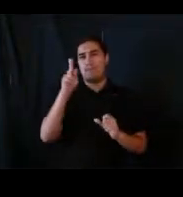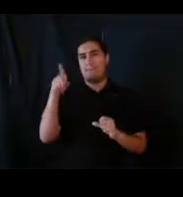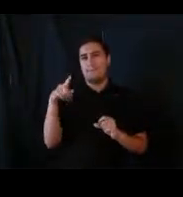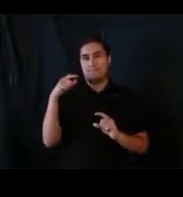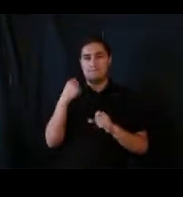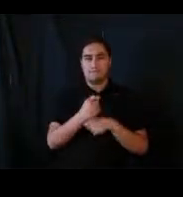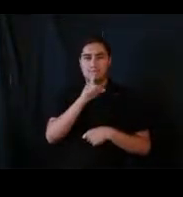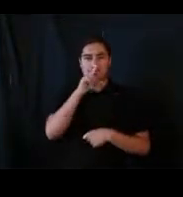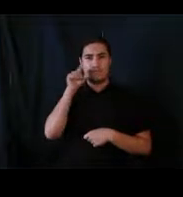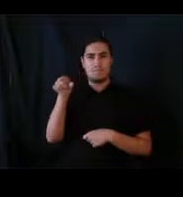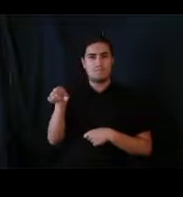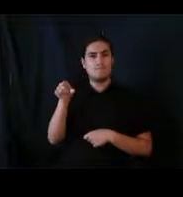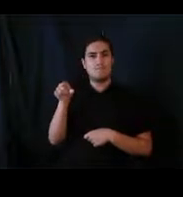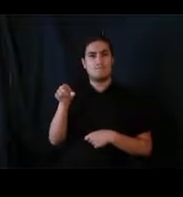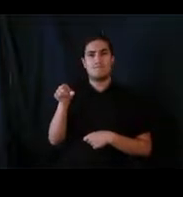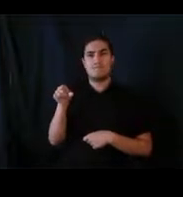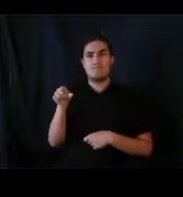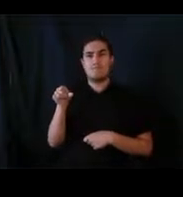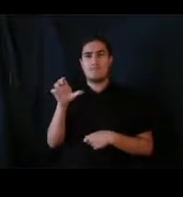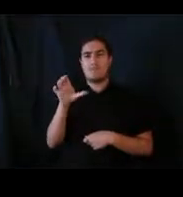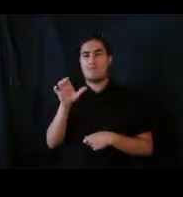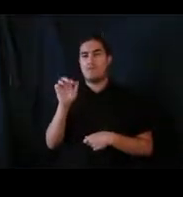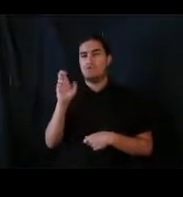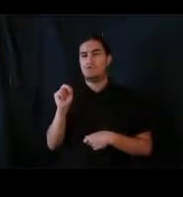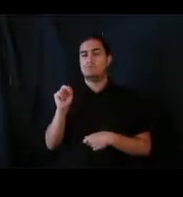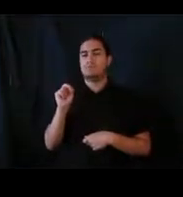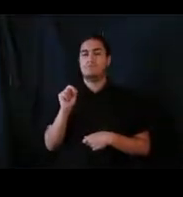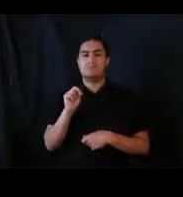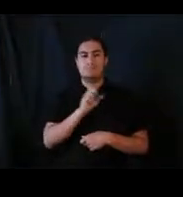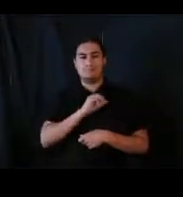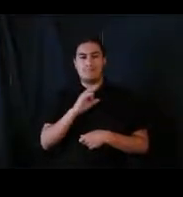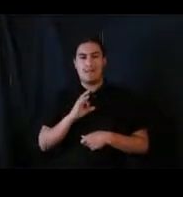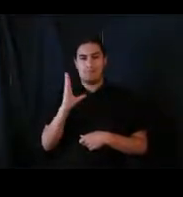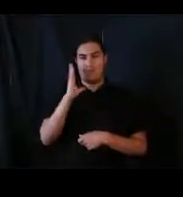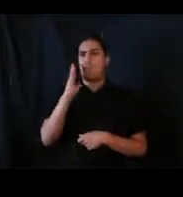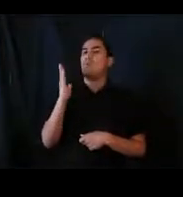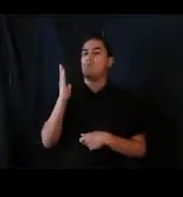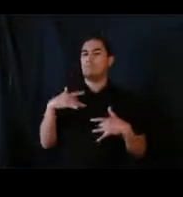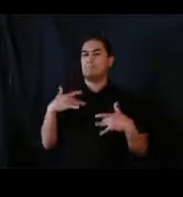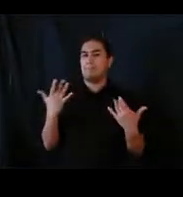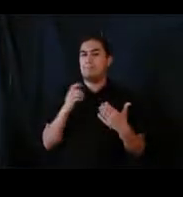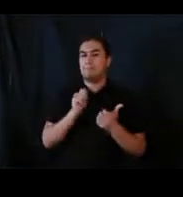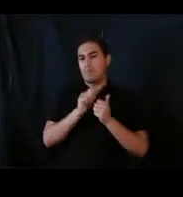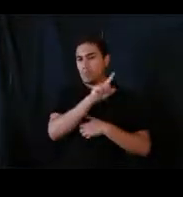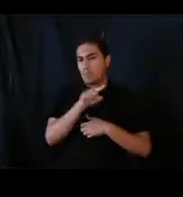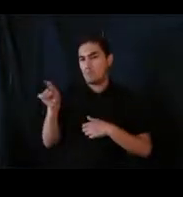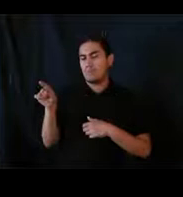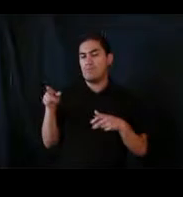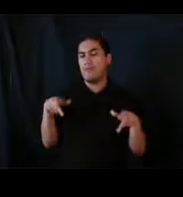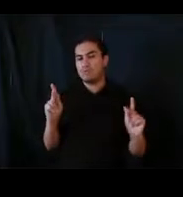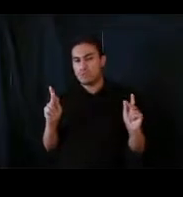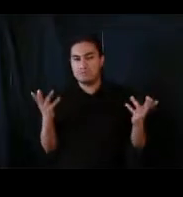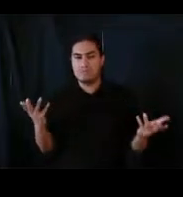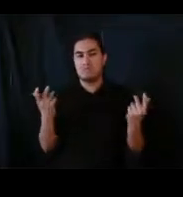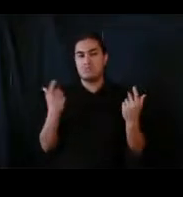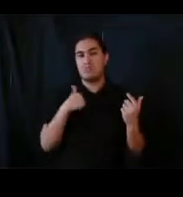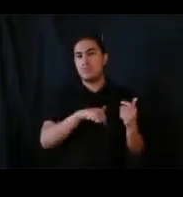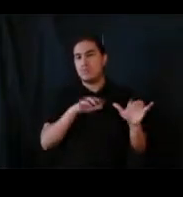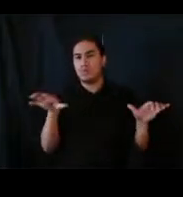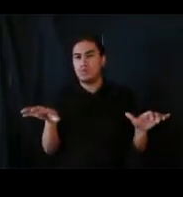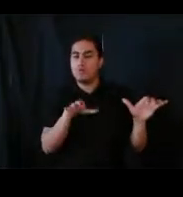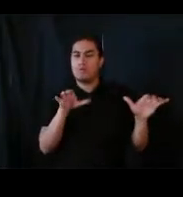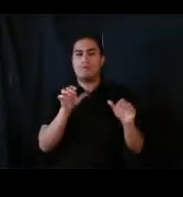that you know uh commission staff or know where those opportunities are and if you know you're particularly interested in what we're doing as an